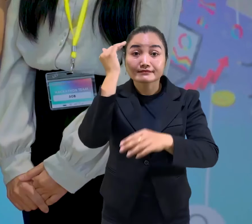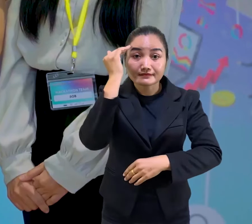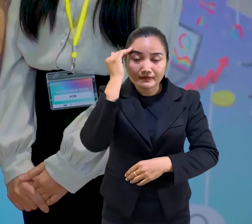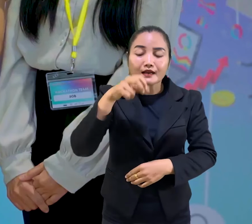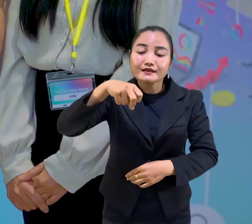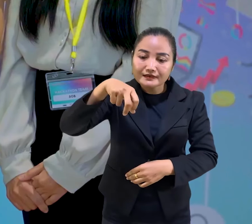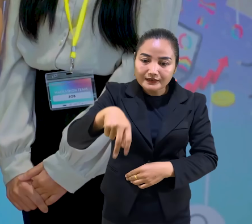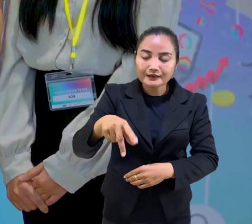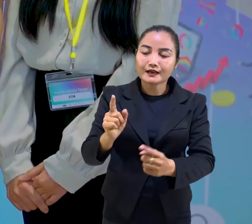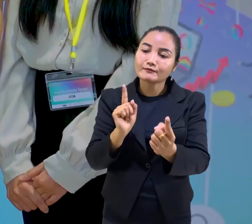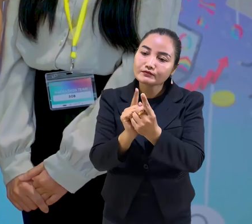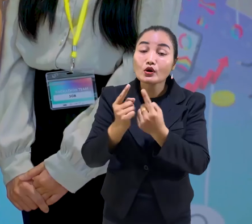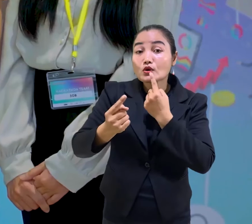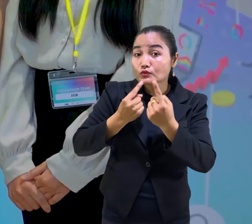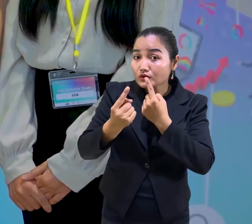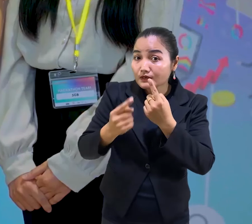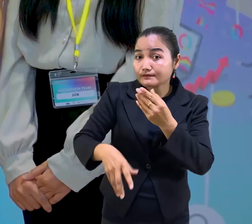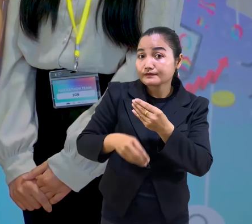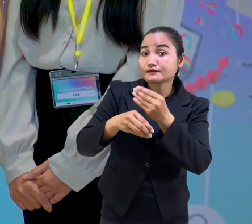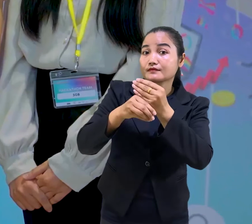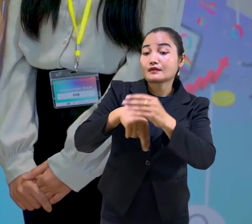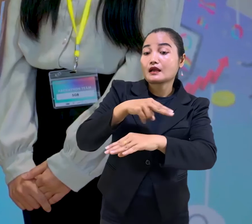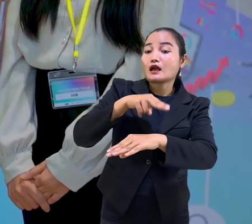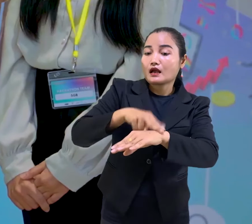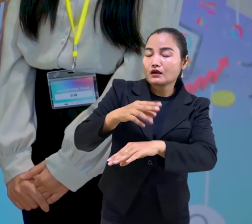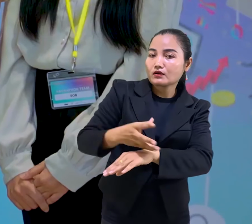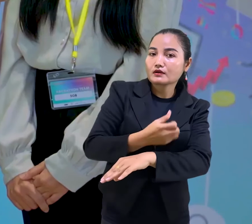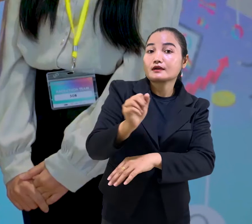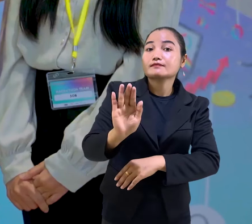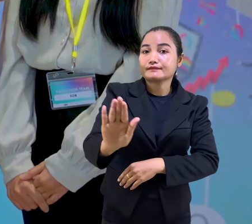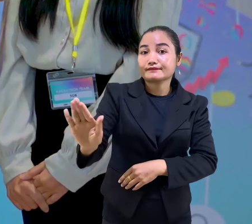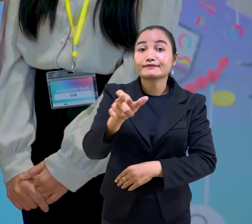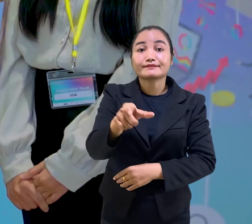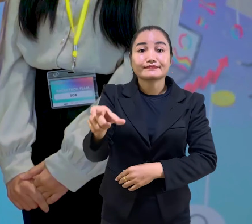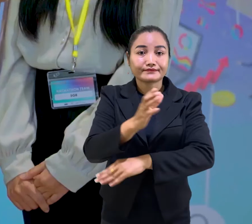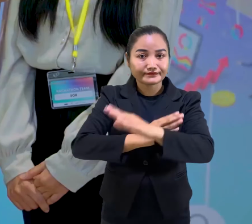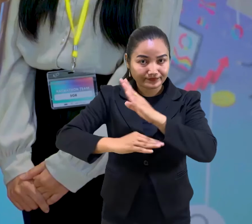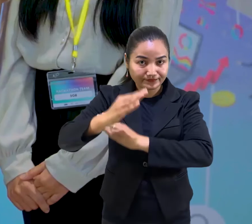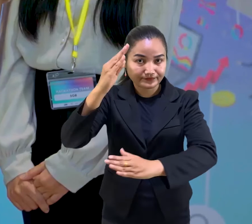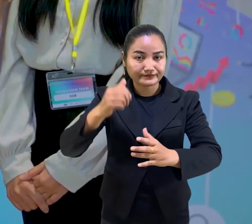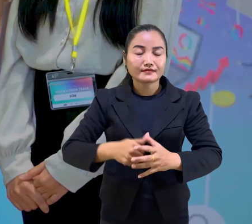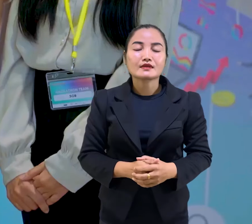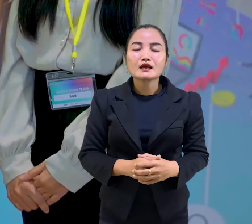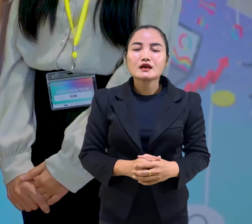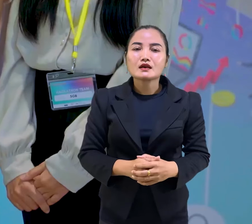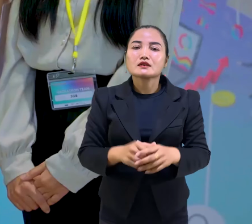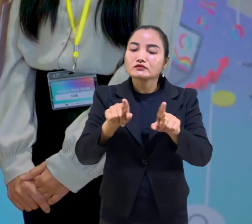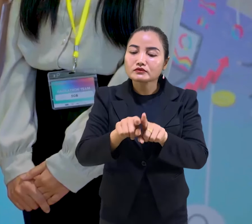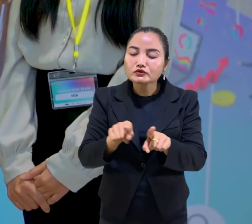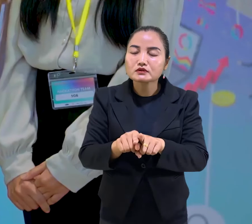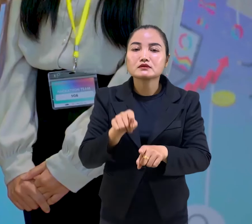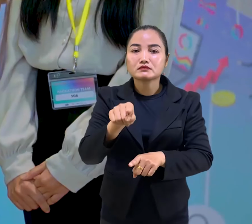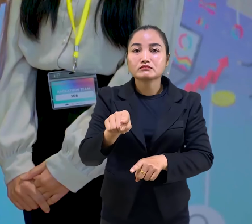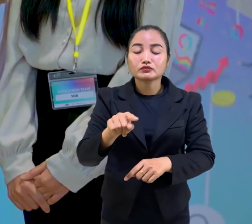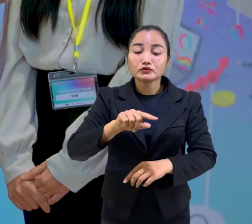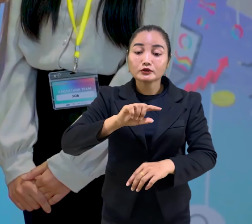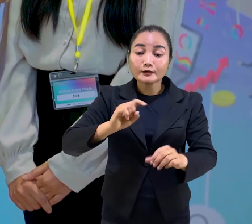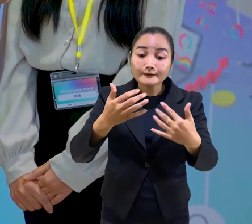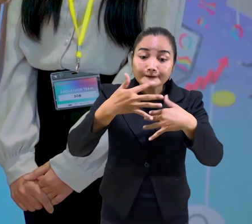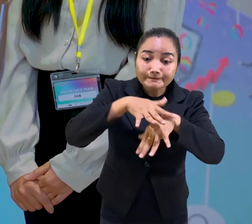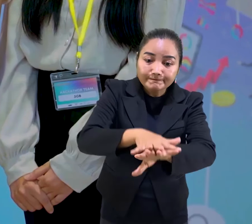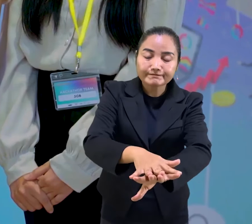also the platform. So we think that we're going to discuss more about this opportunity for the disabled people and